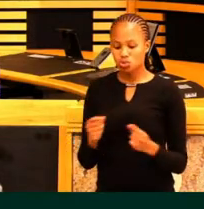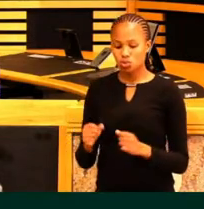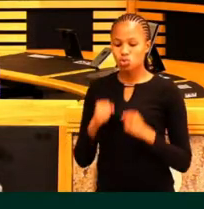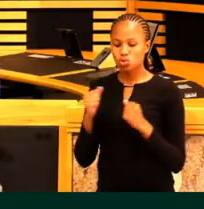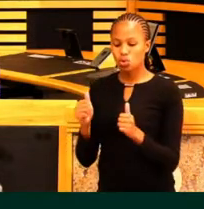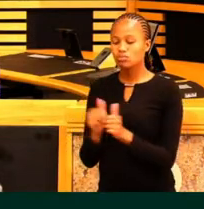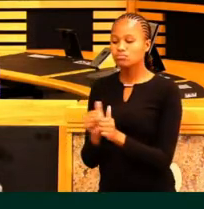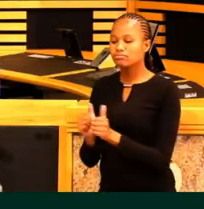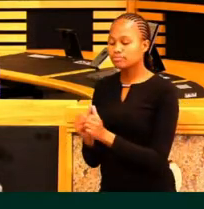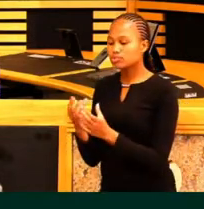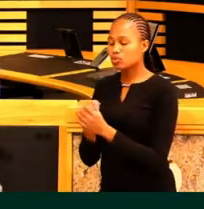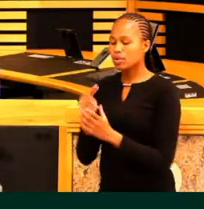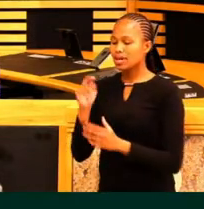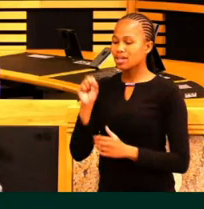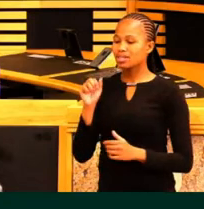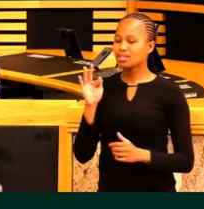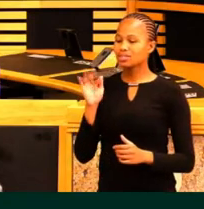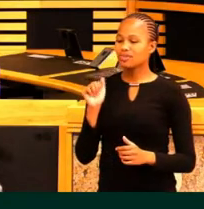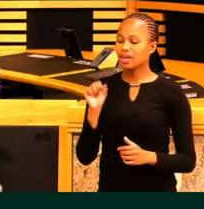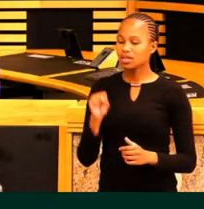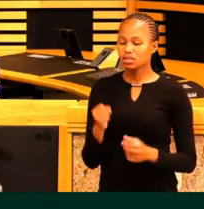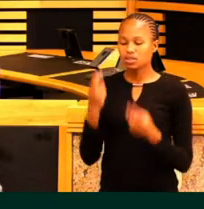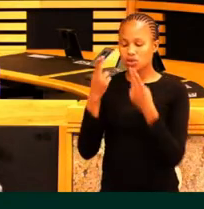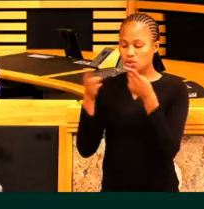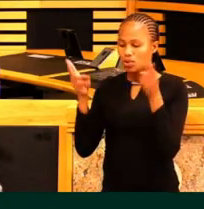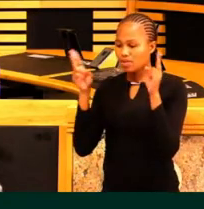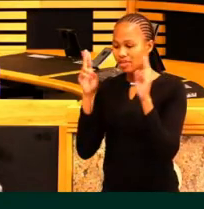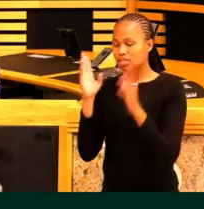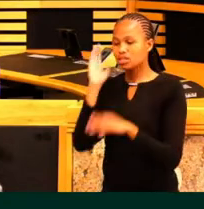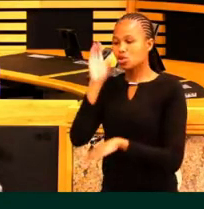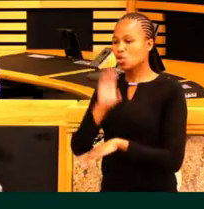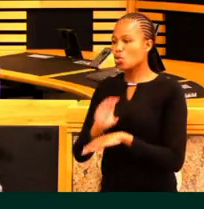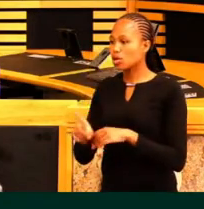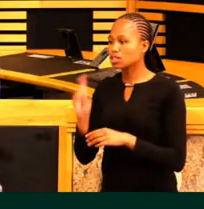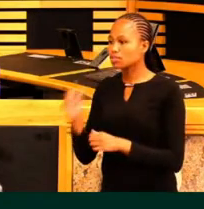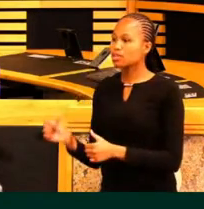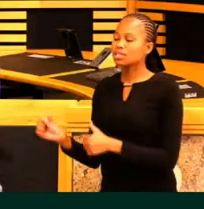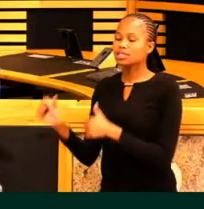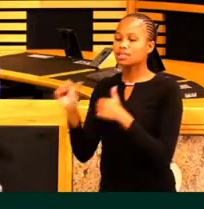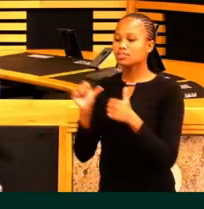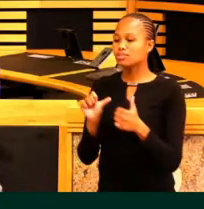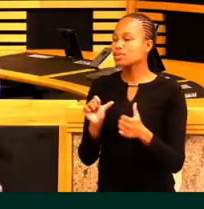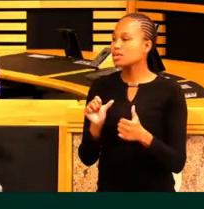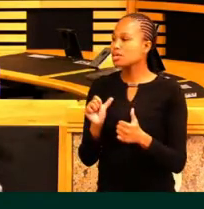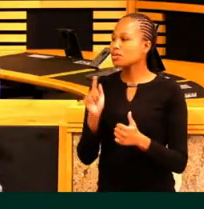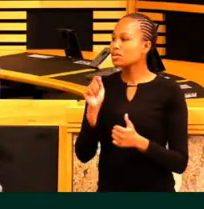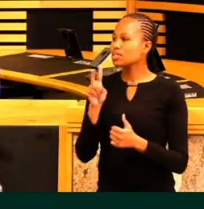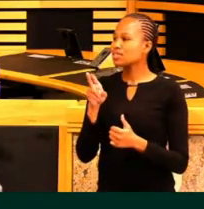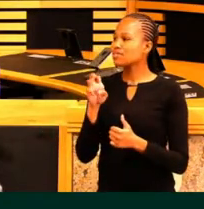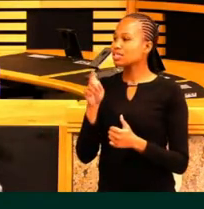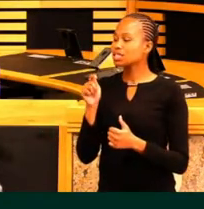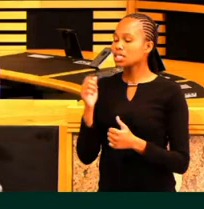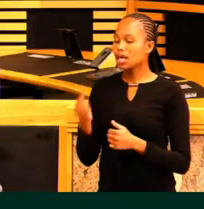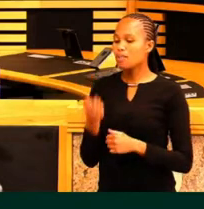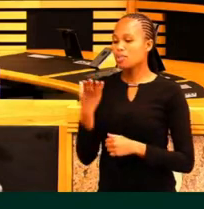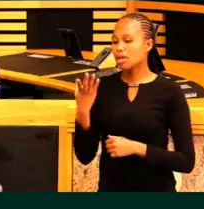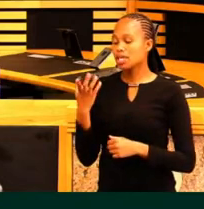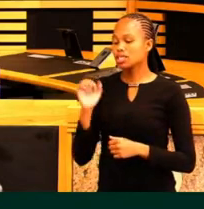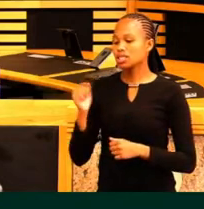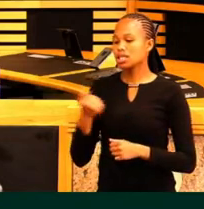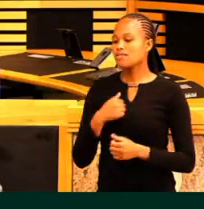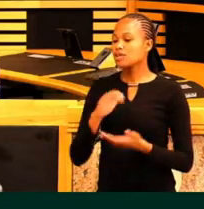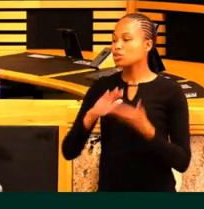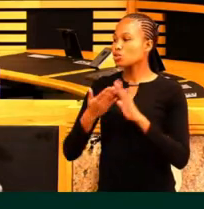with nsfas universities David colleges to bring mass and as fast University tvet application to our communities